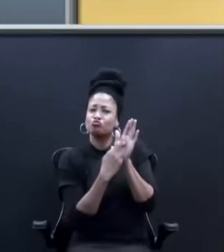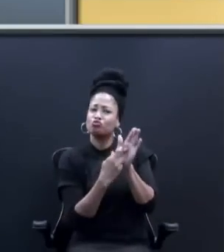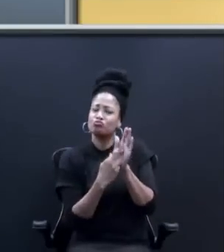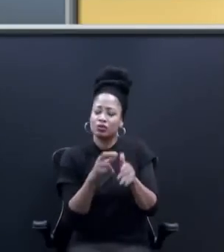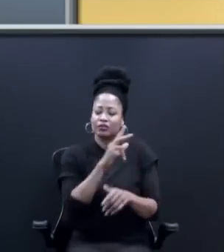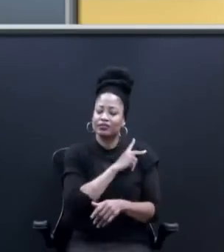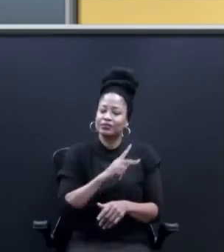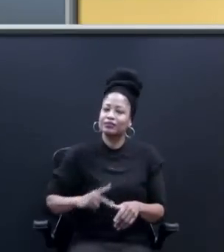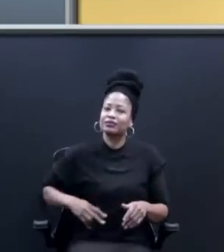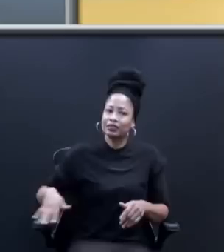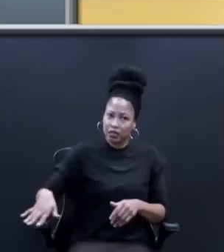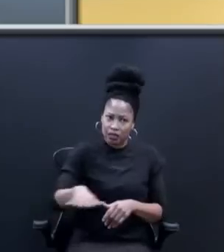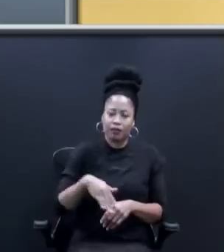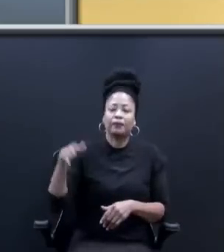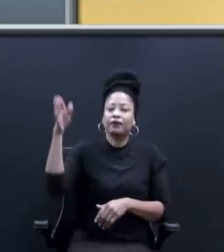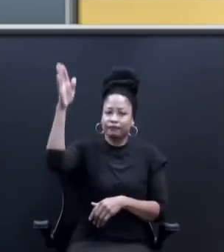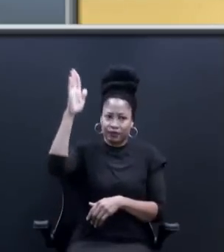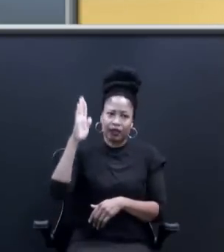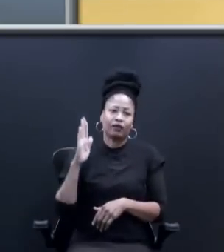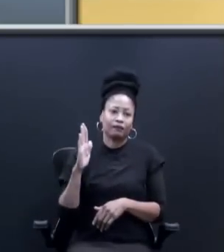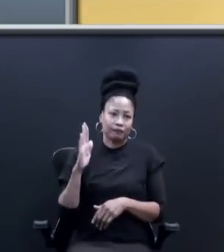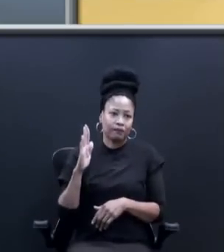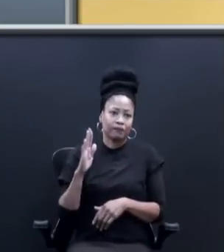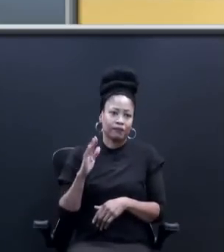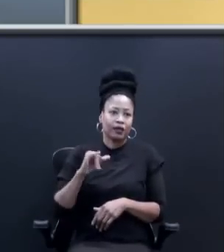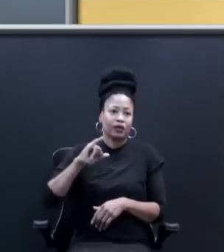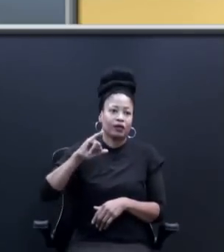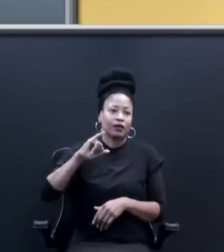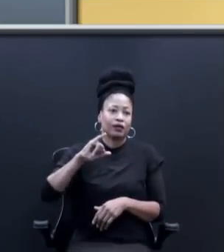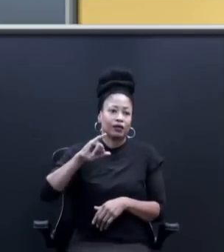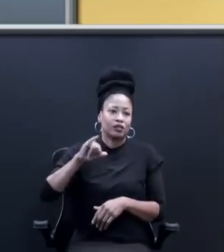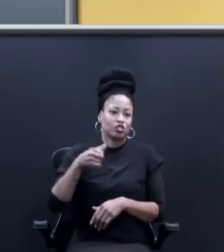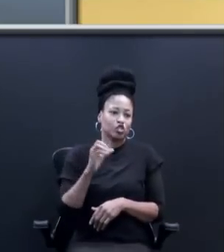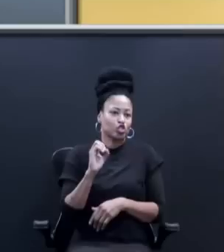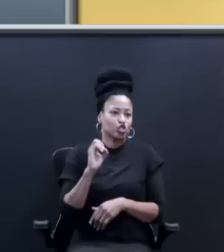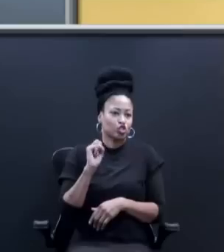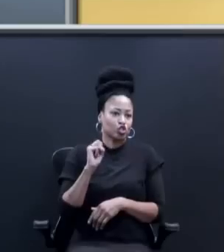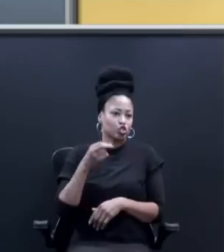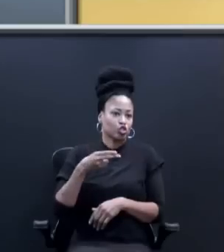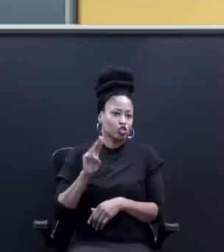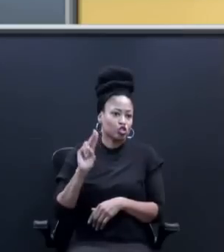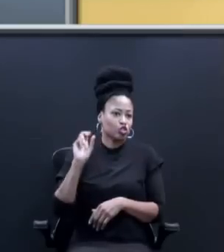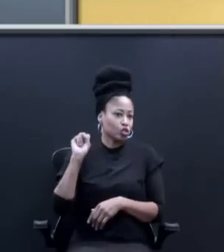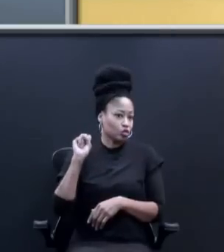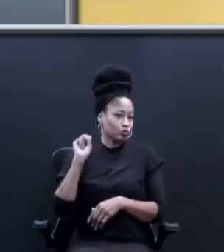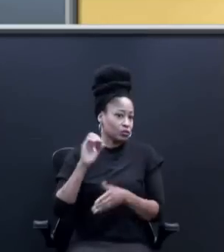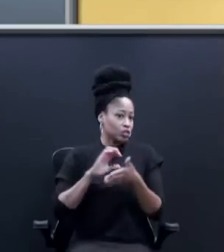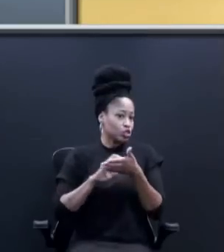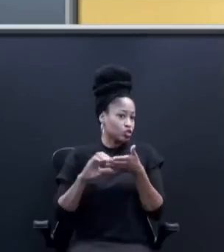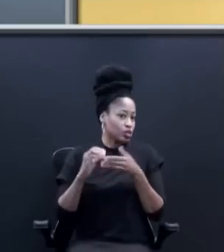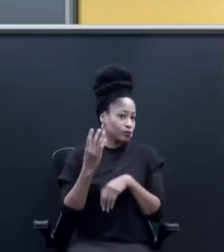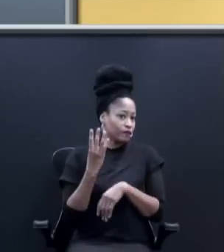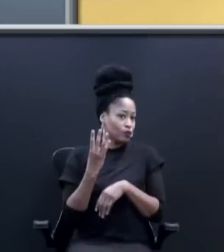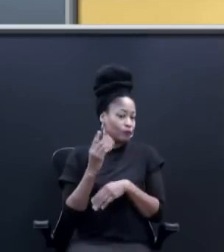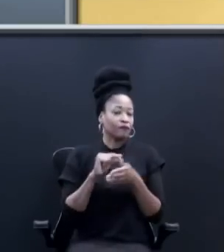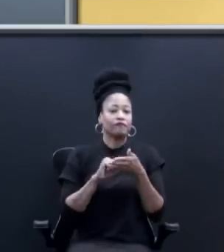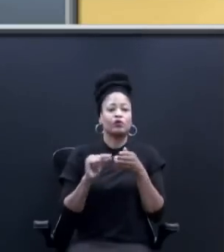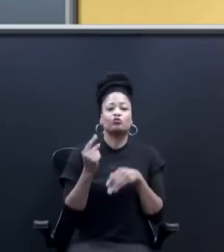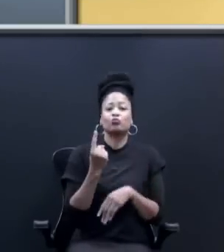to Joshua now. Let's see how they ended this journey that started in Egypt. Joshua, the fourth chapter.